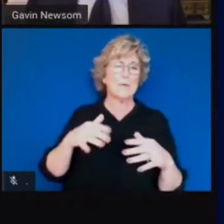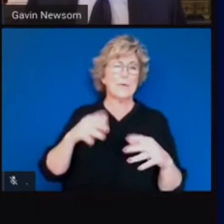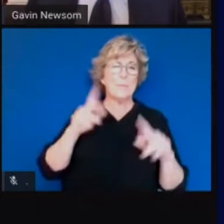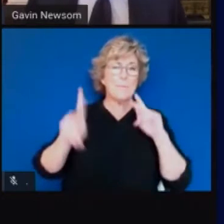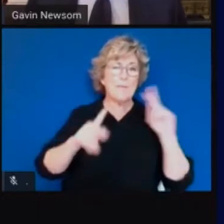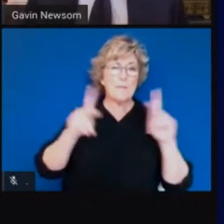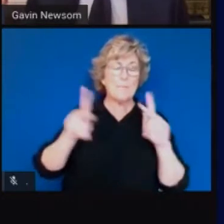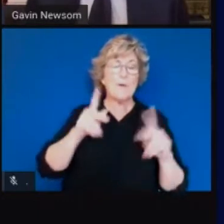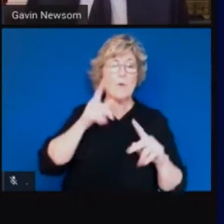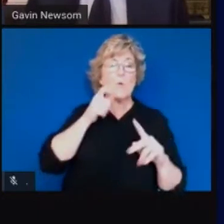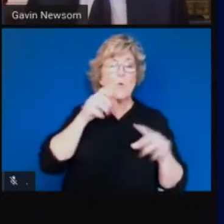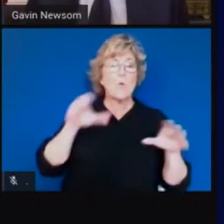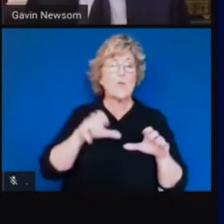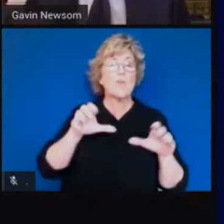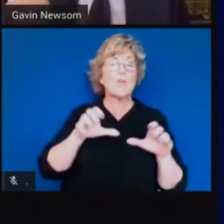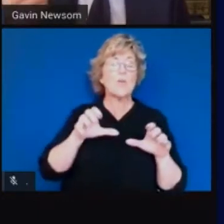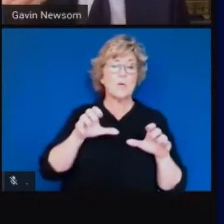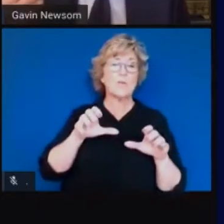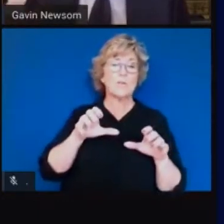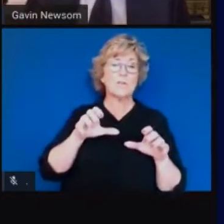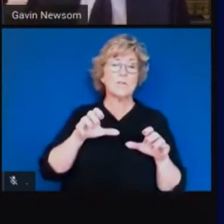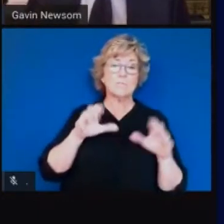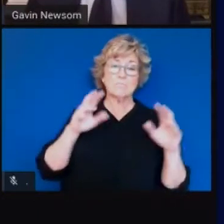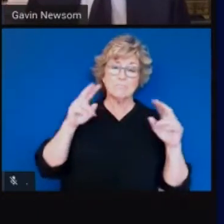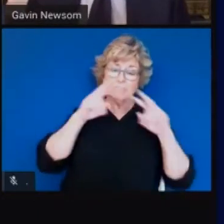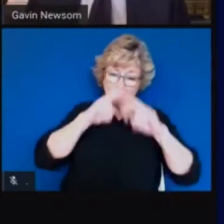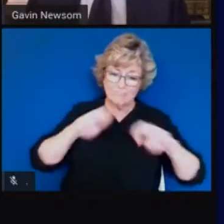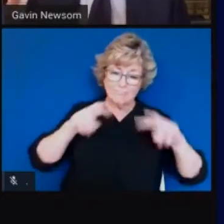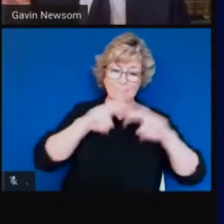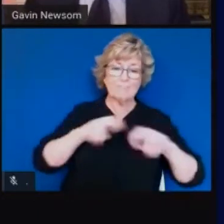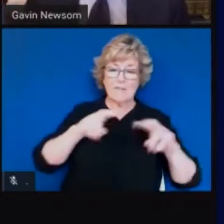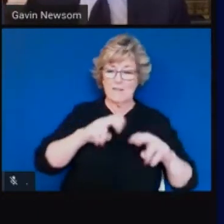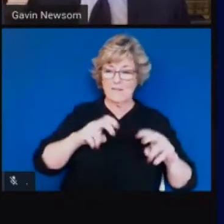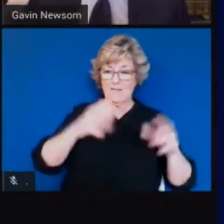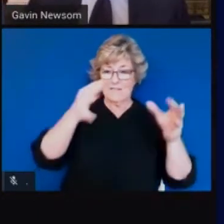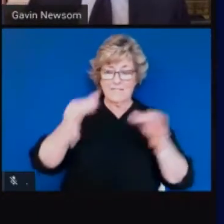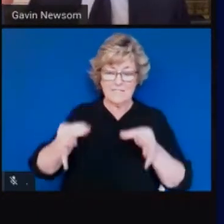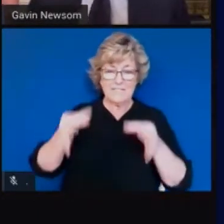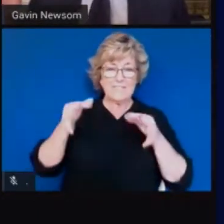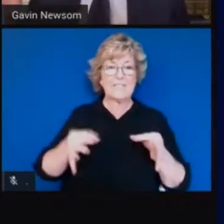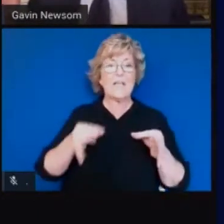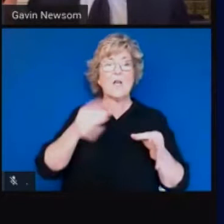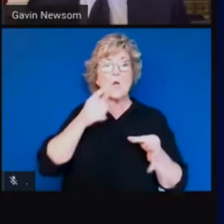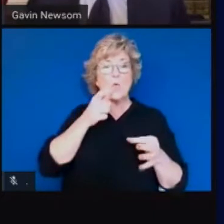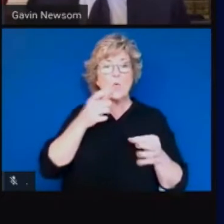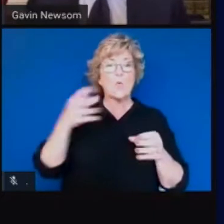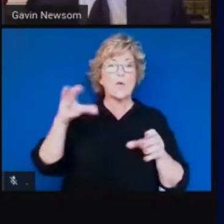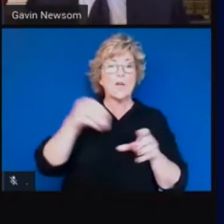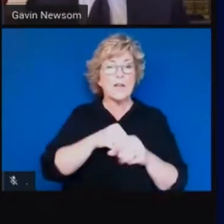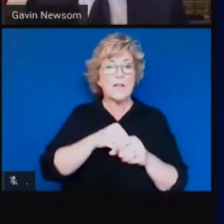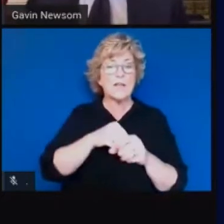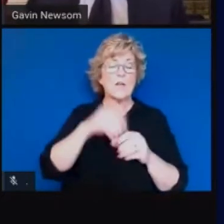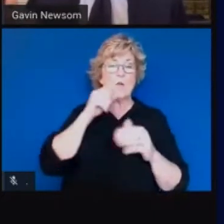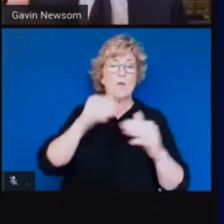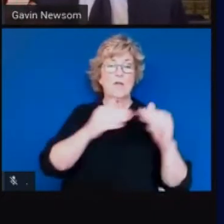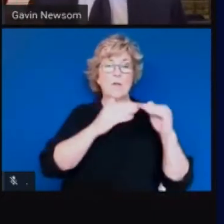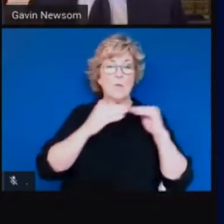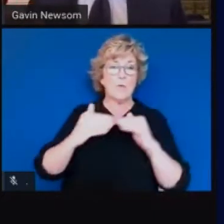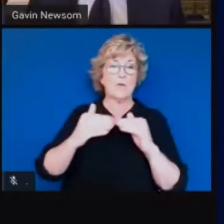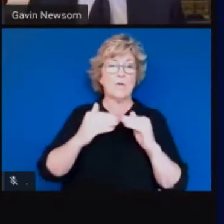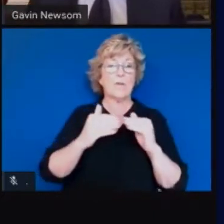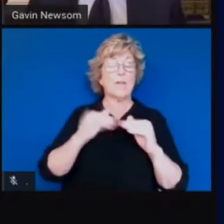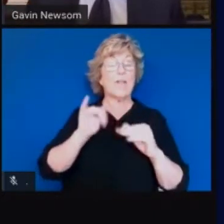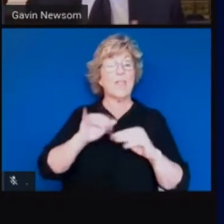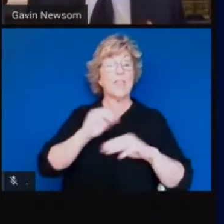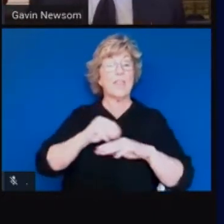that are putting their reputations on the line and really doing justice on the issue of inclusion and the issue of equity. And then this